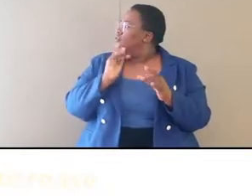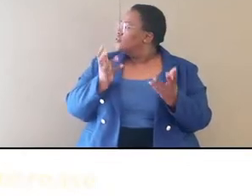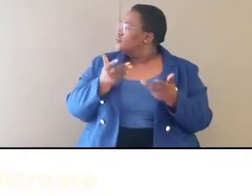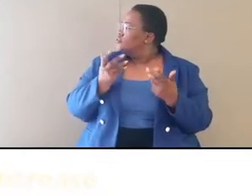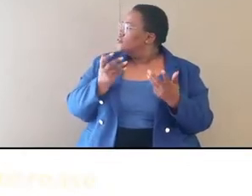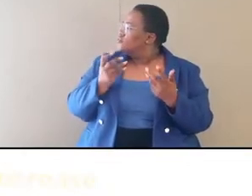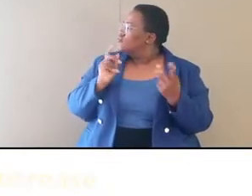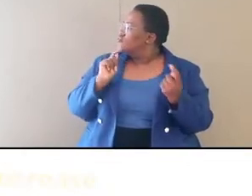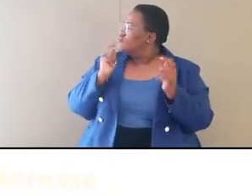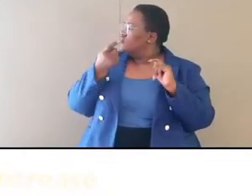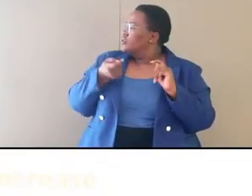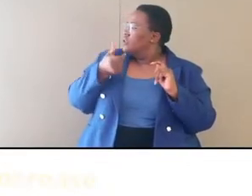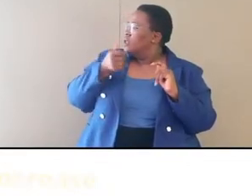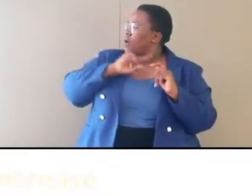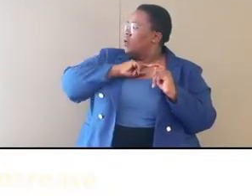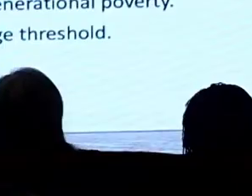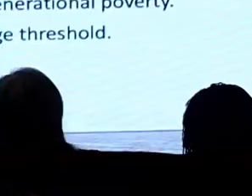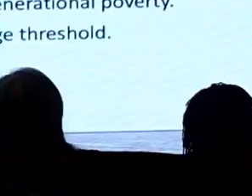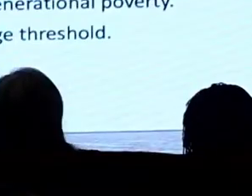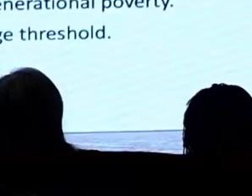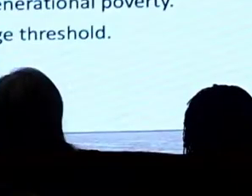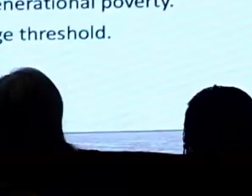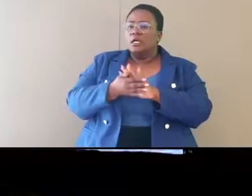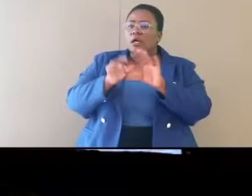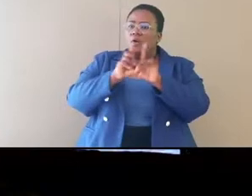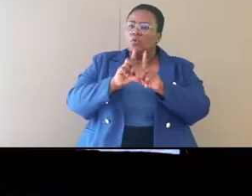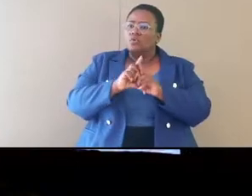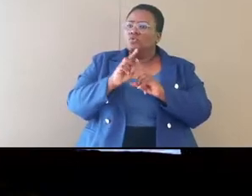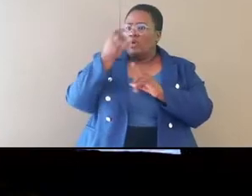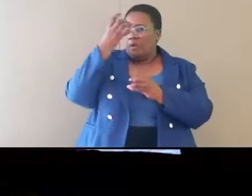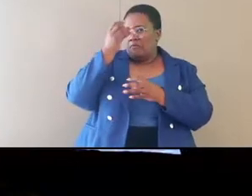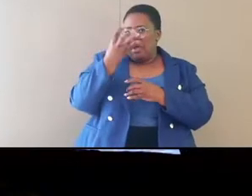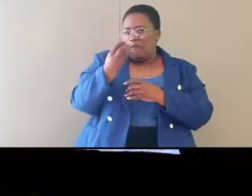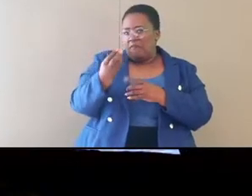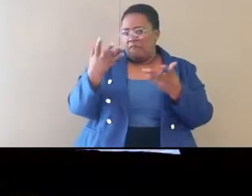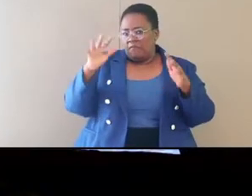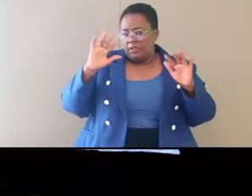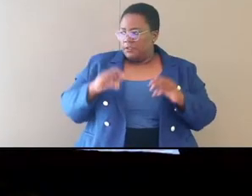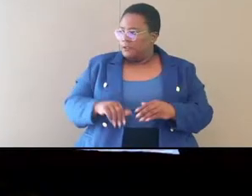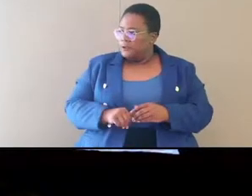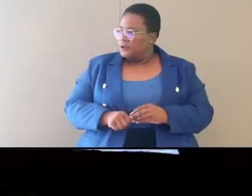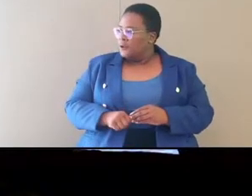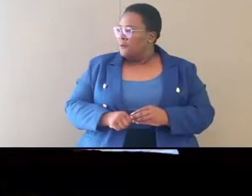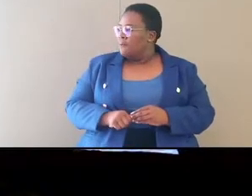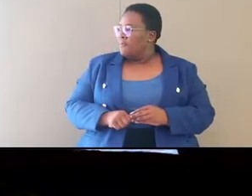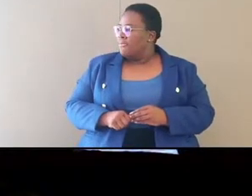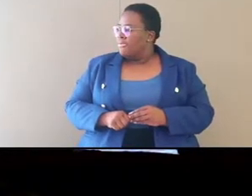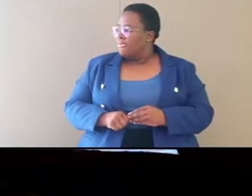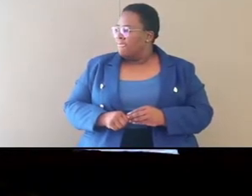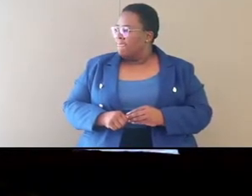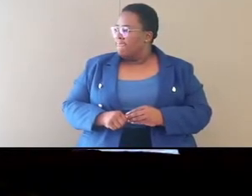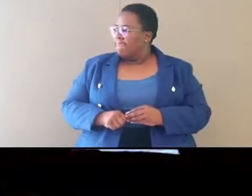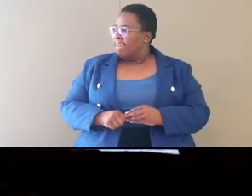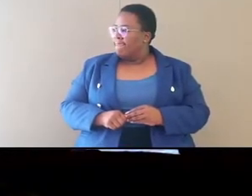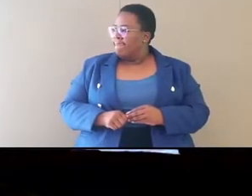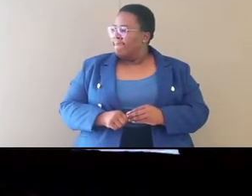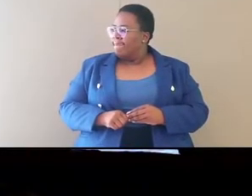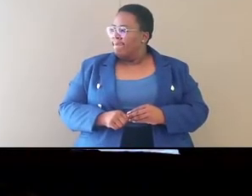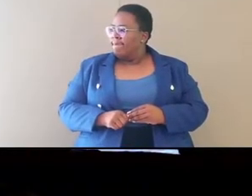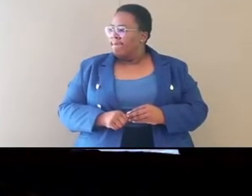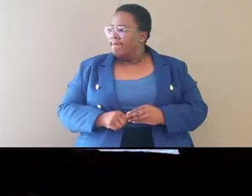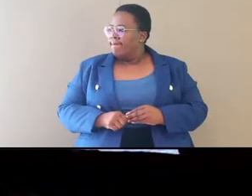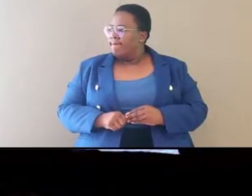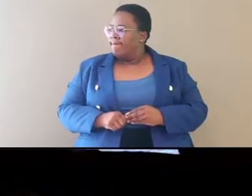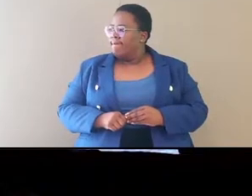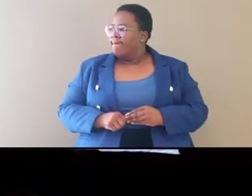Because SASA already has birth date details, if we phase in by age, it then could